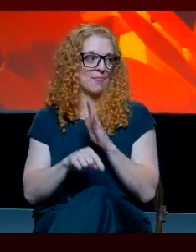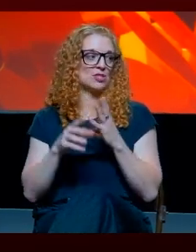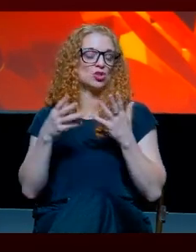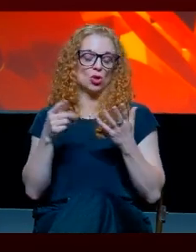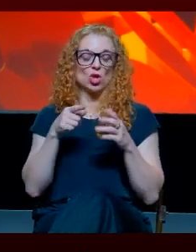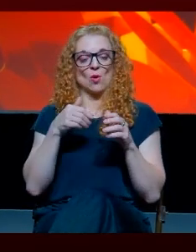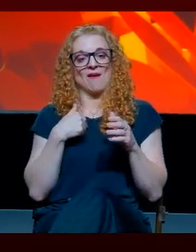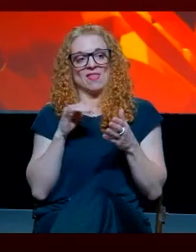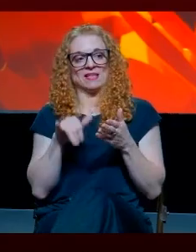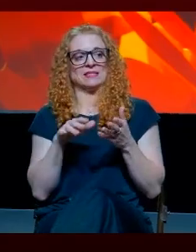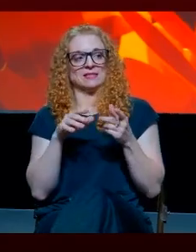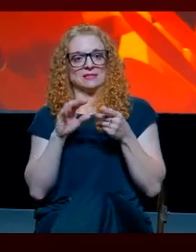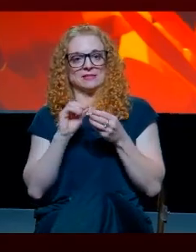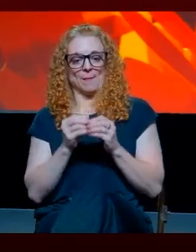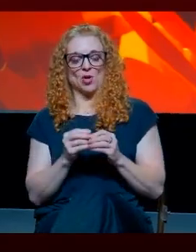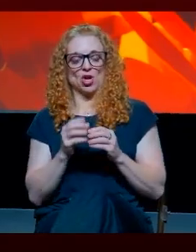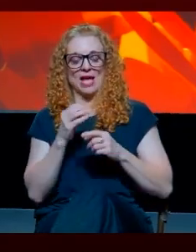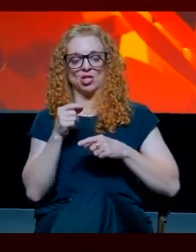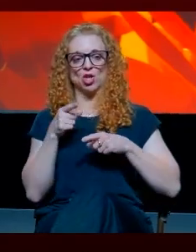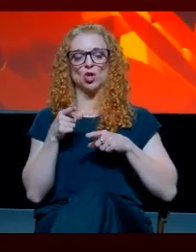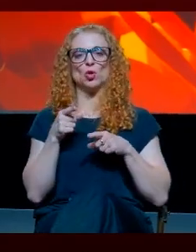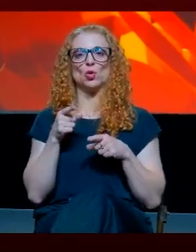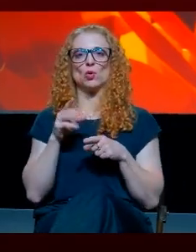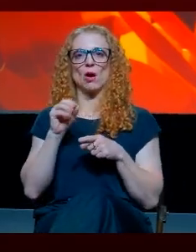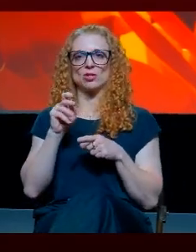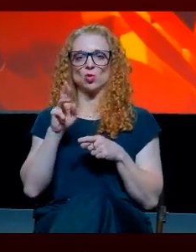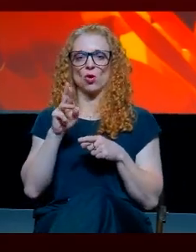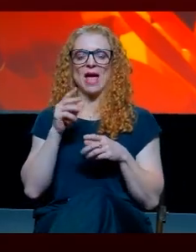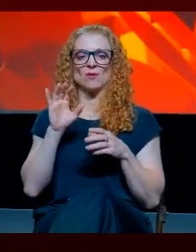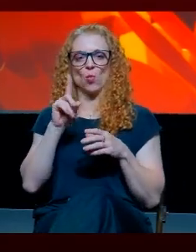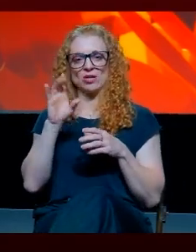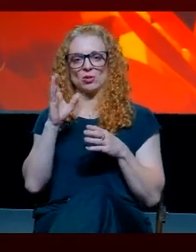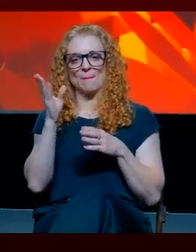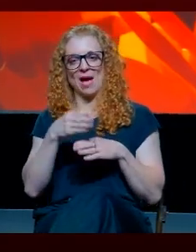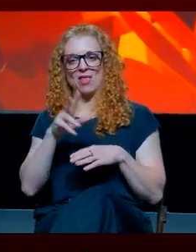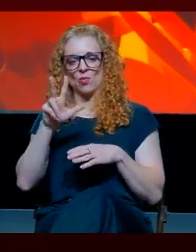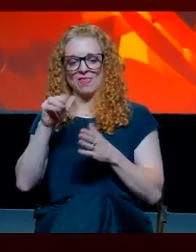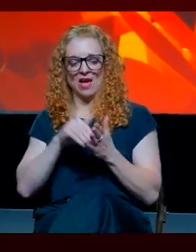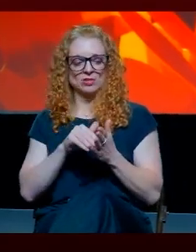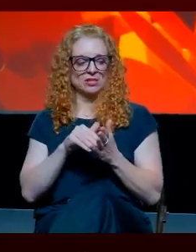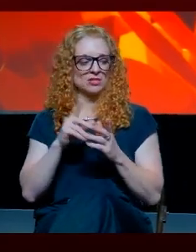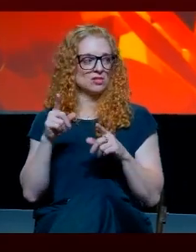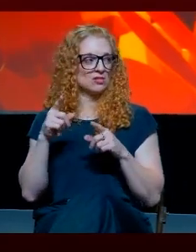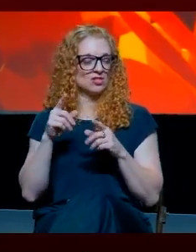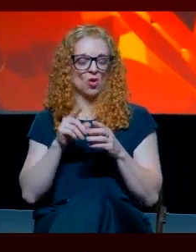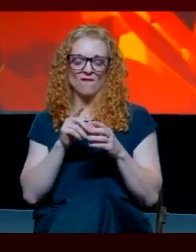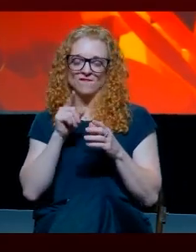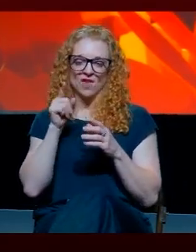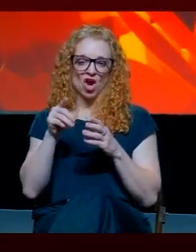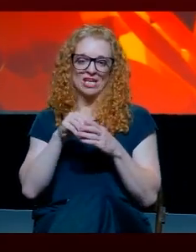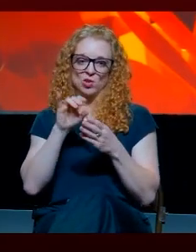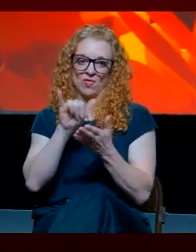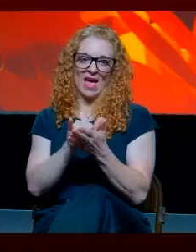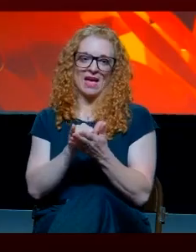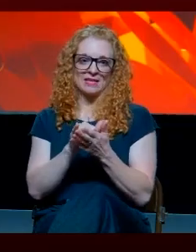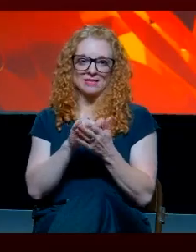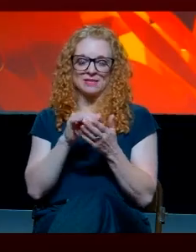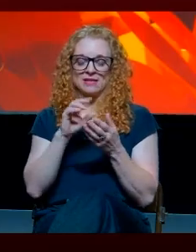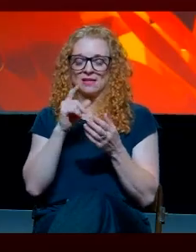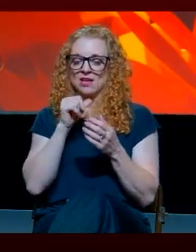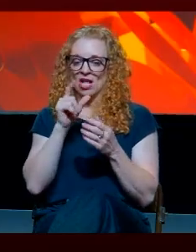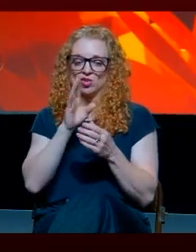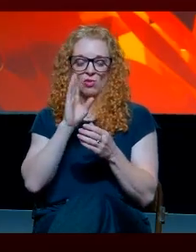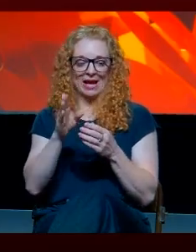you got this contour. And 100 by 3,000 is so far into that contour of not being able to be